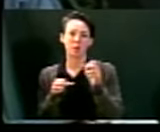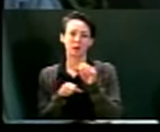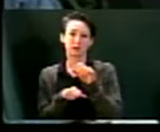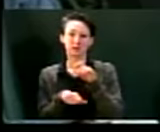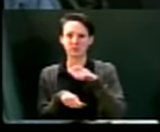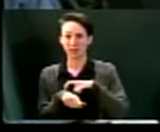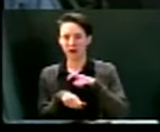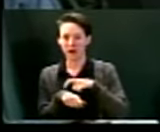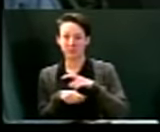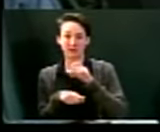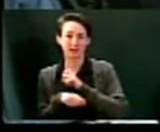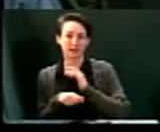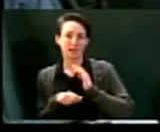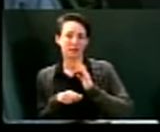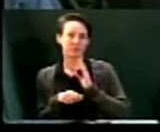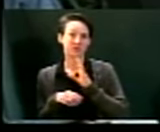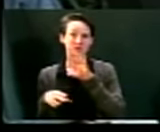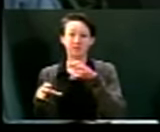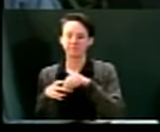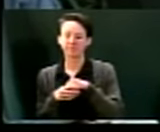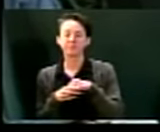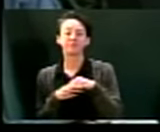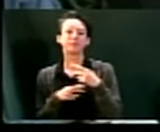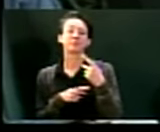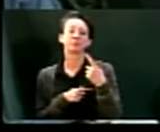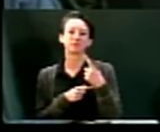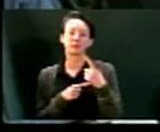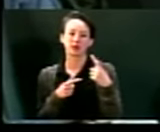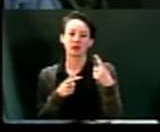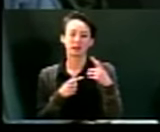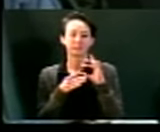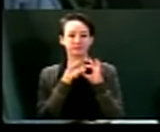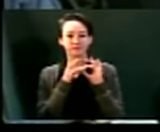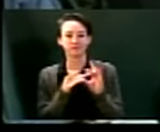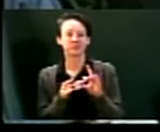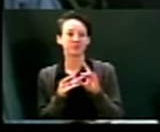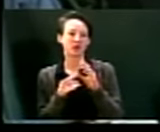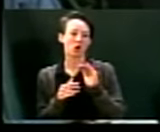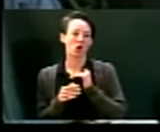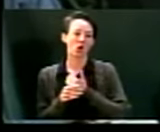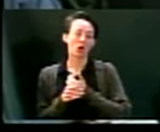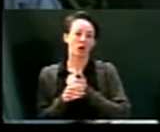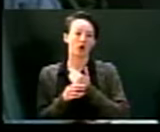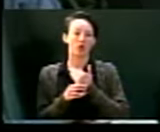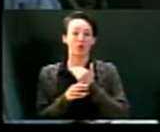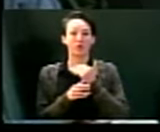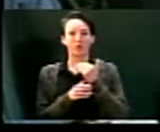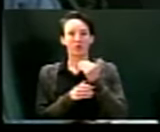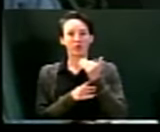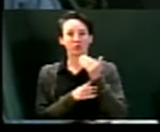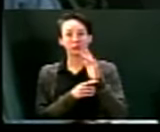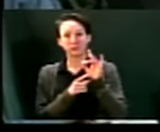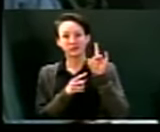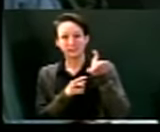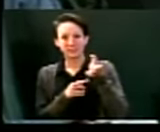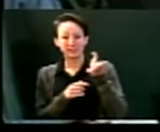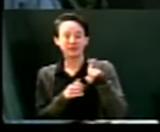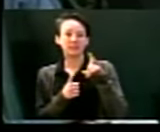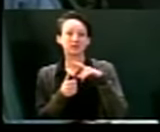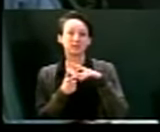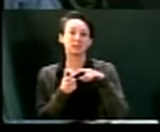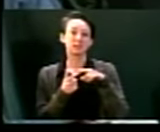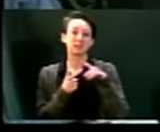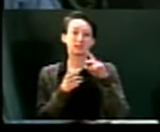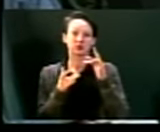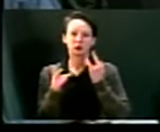that as far as our curricular needs and serving our children in our schools, I'm just